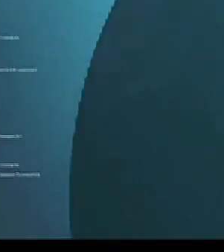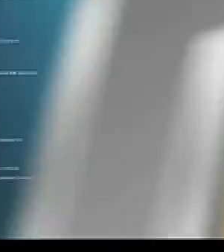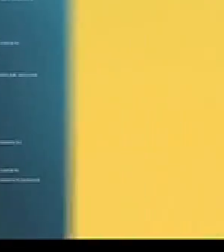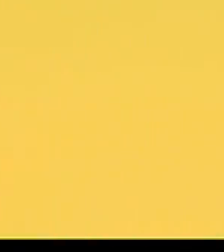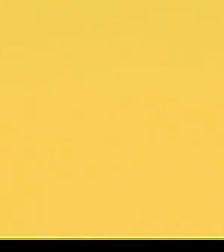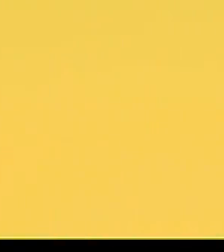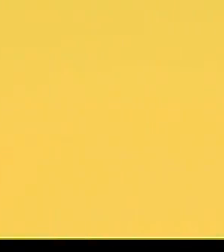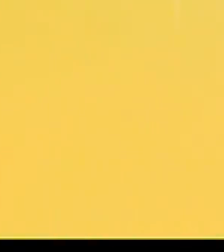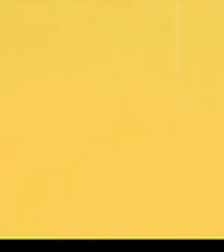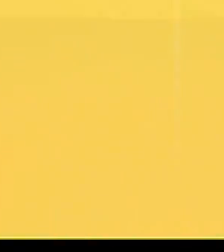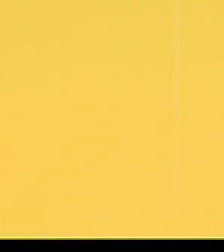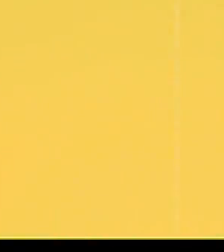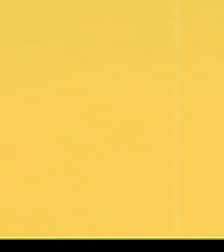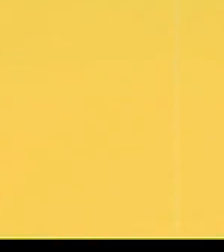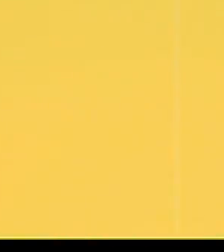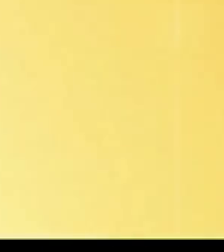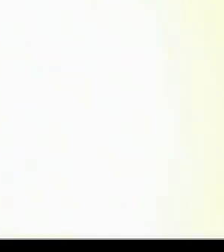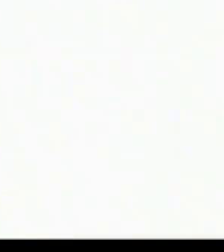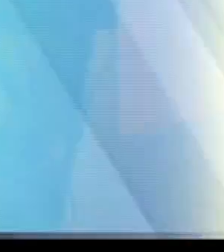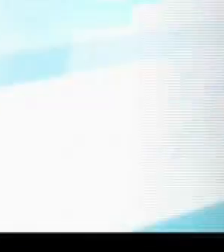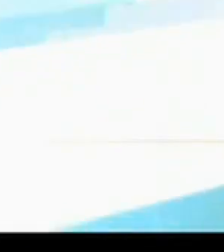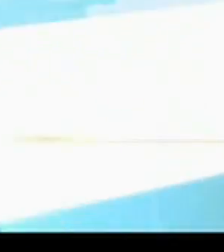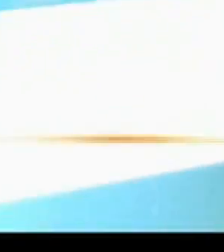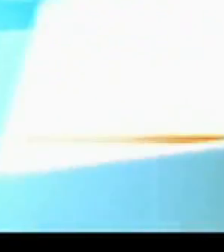Now in HD.